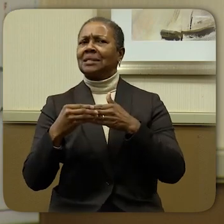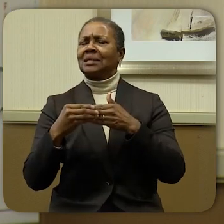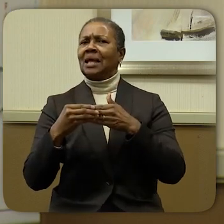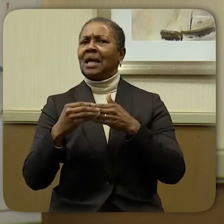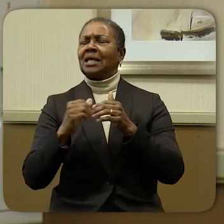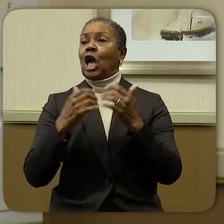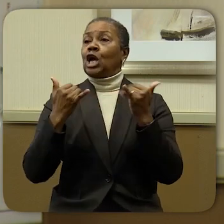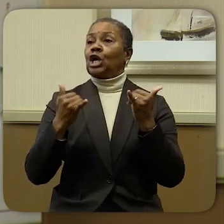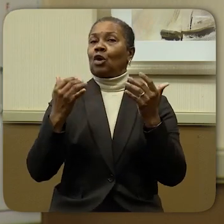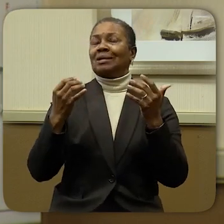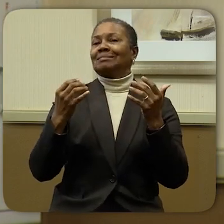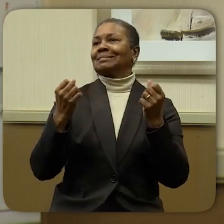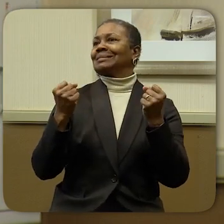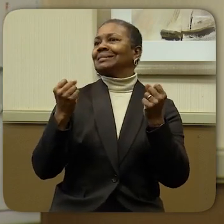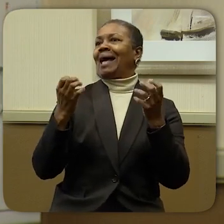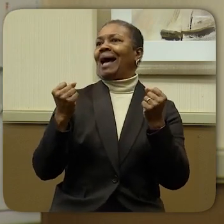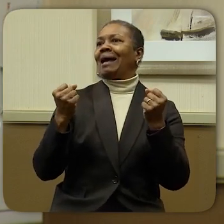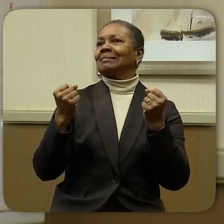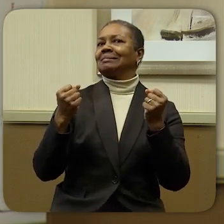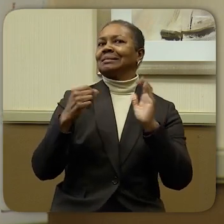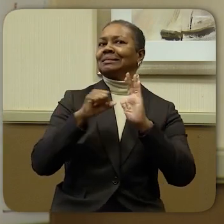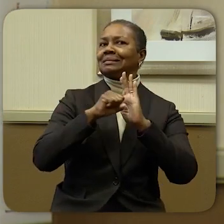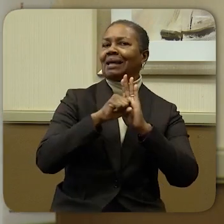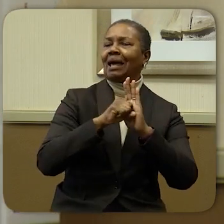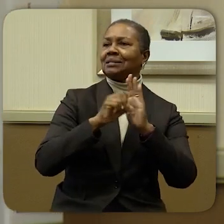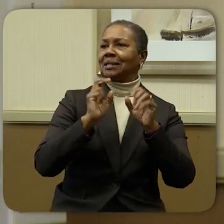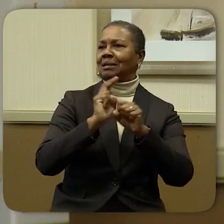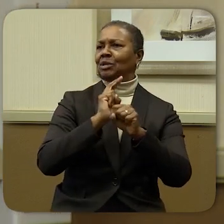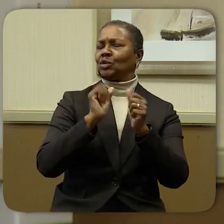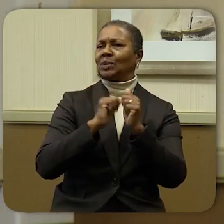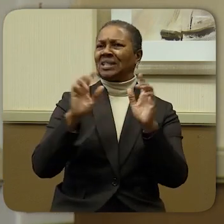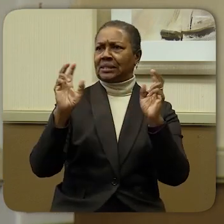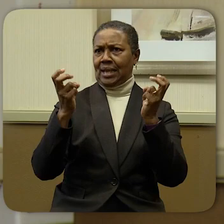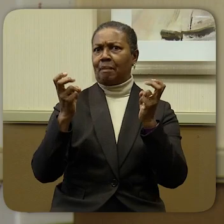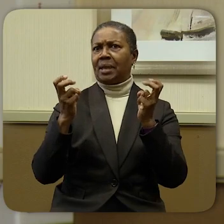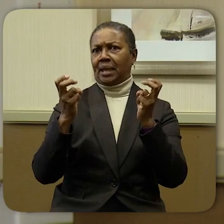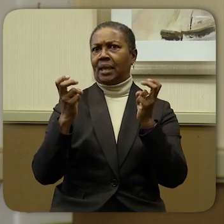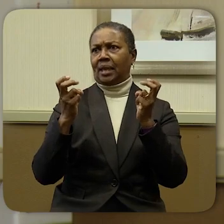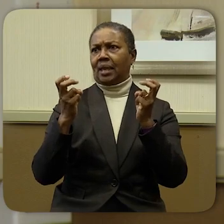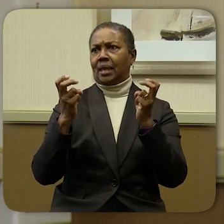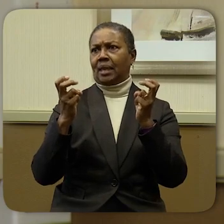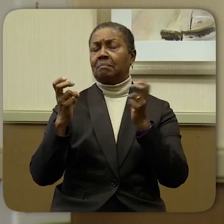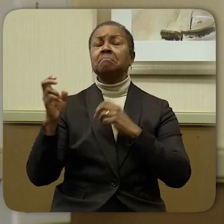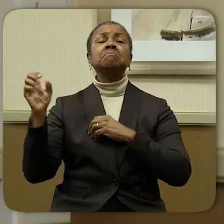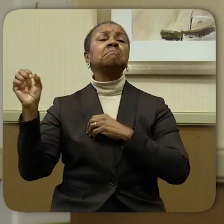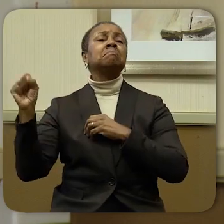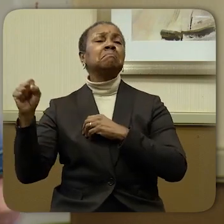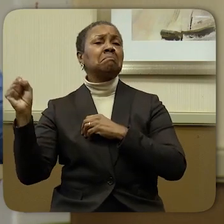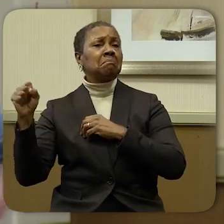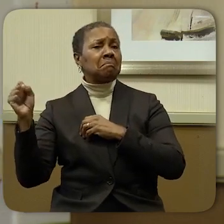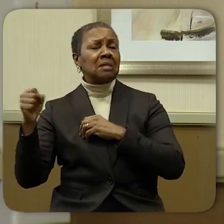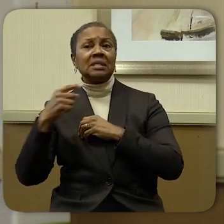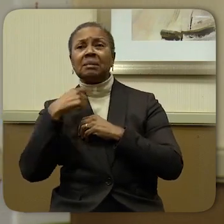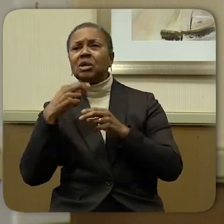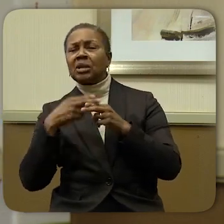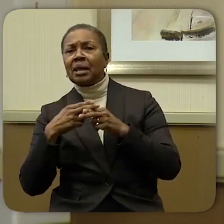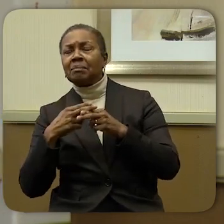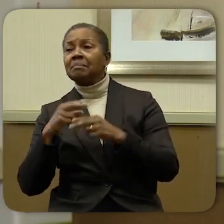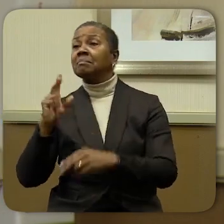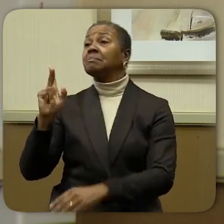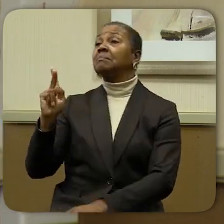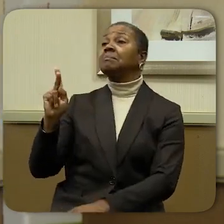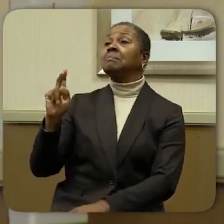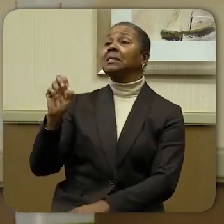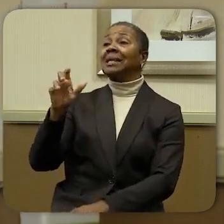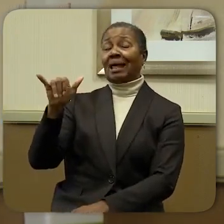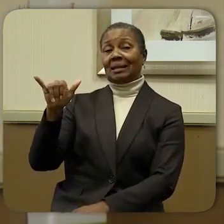current signs, appropriate signs that are being used with this topic. Yeah, and could you tell me your name? Kelly.